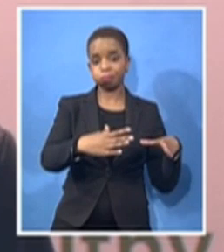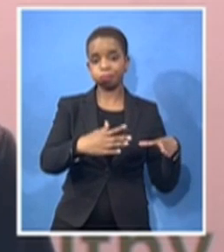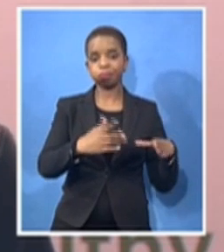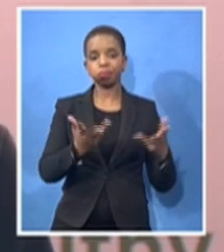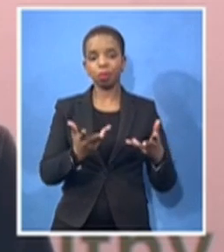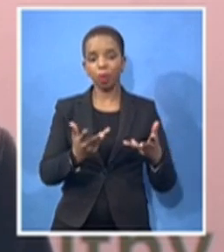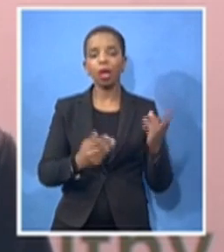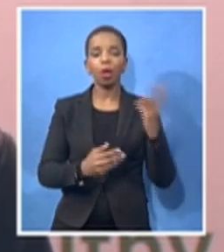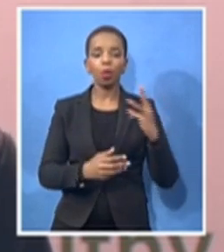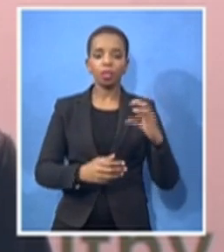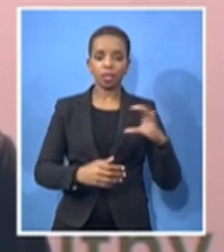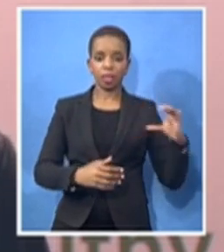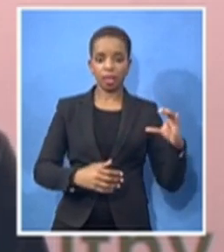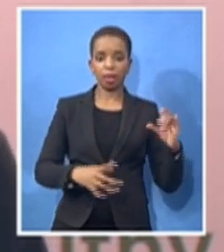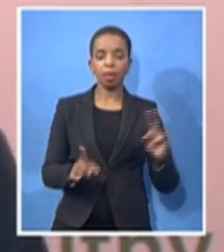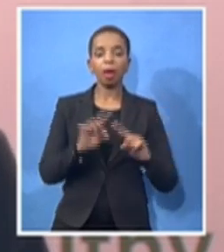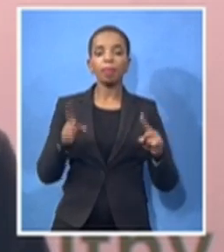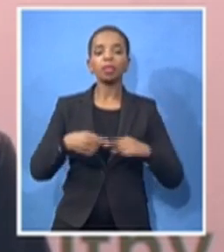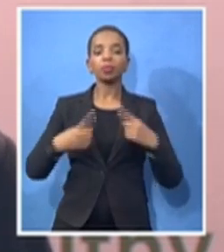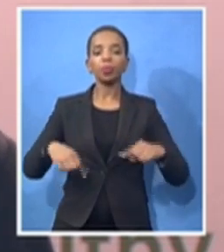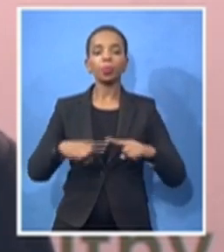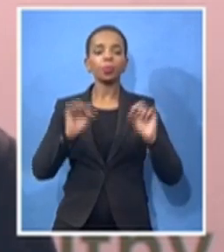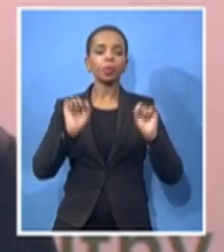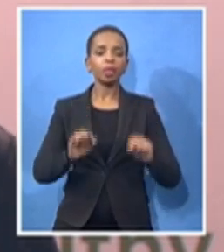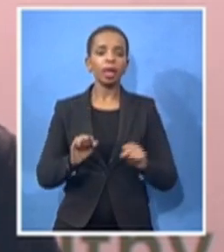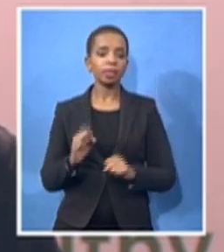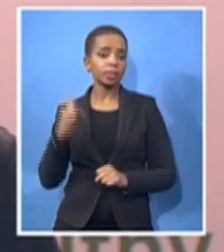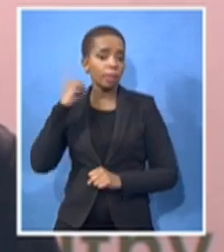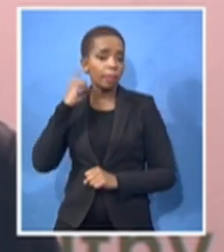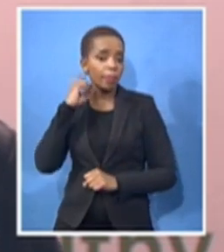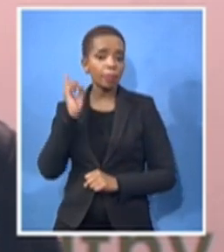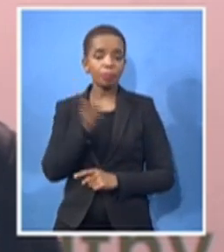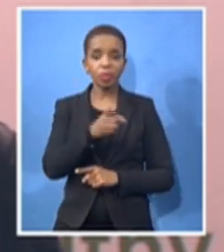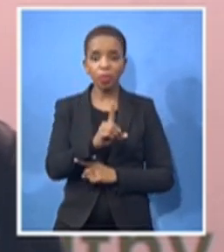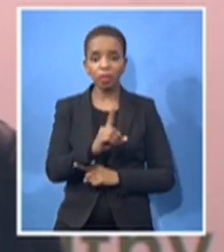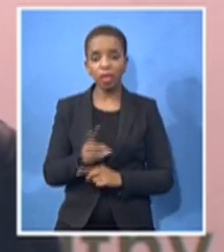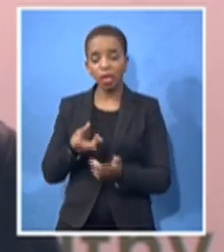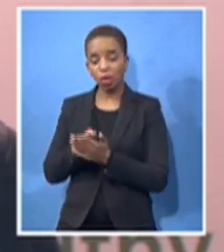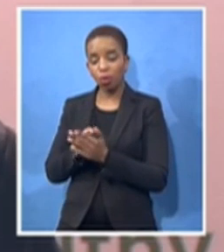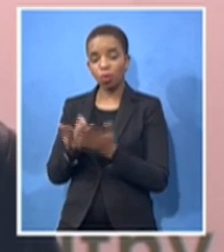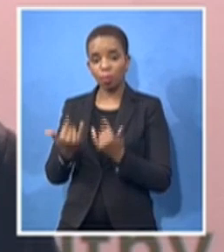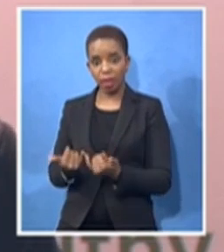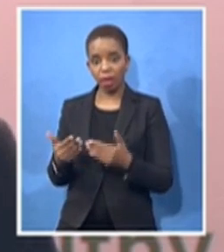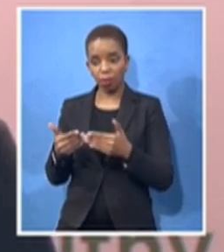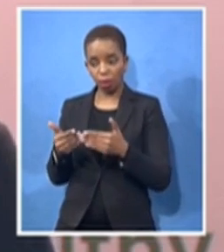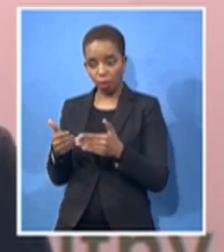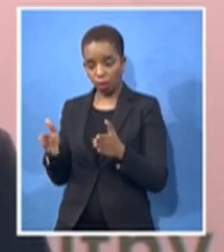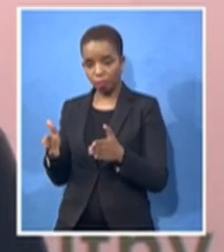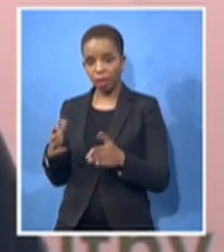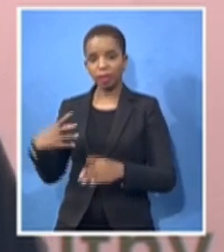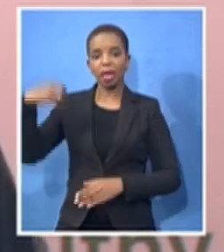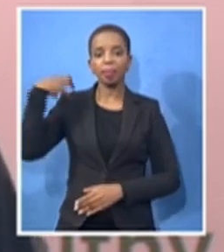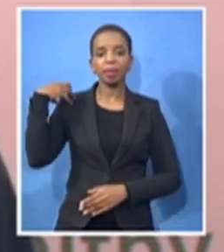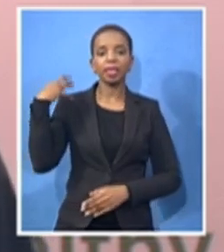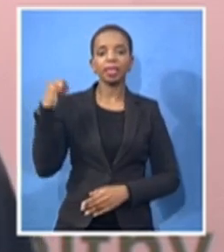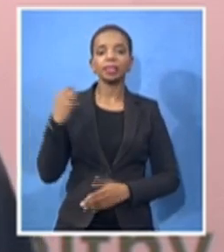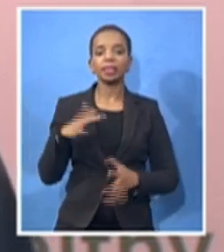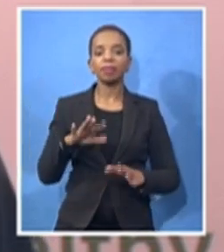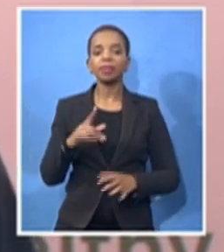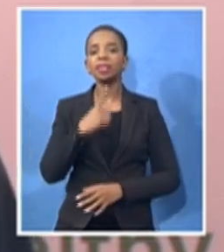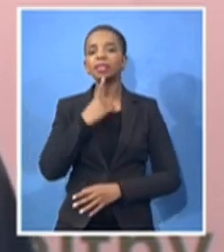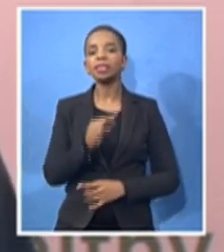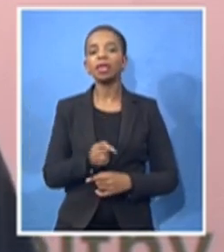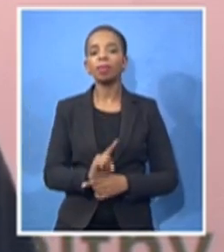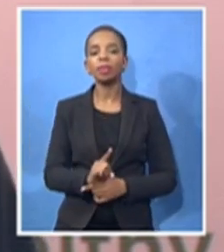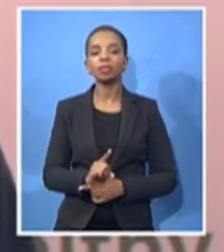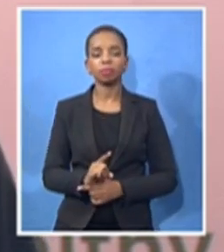as the economy opens, as the Minister has just mentioned, that we are very cognizant of the fact that this is a